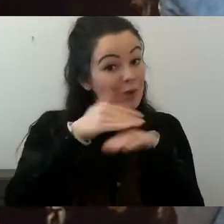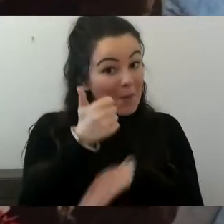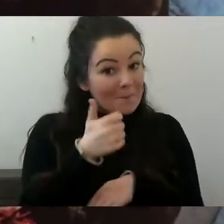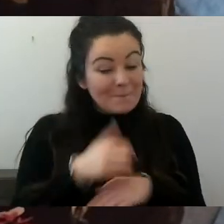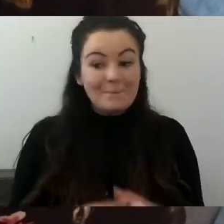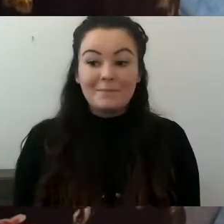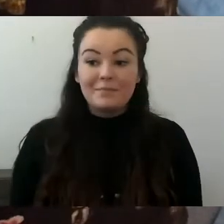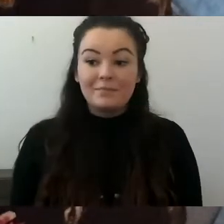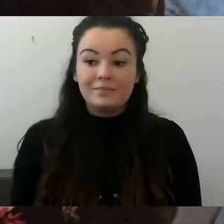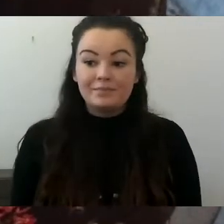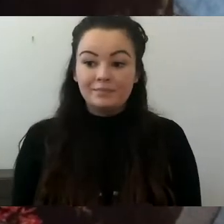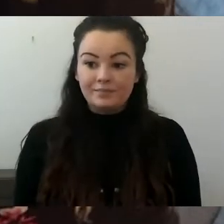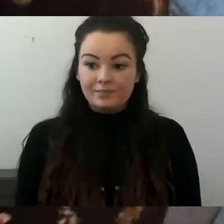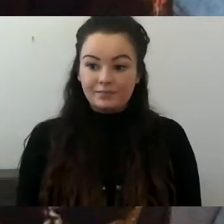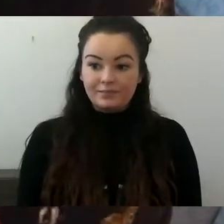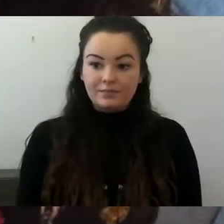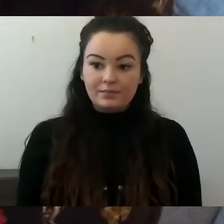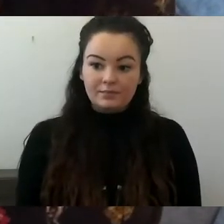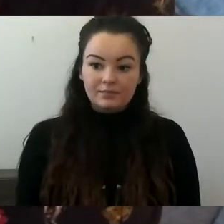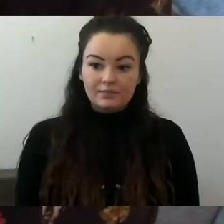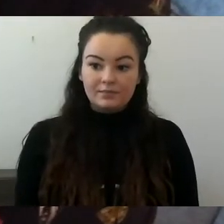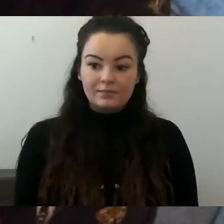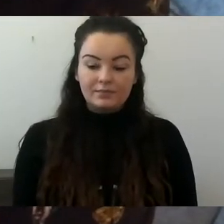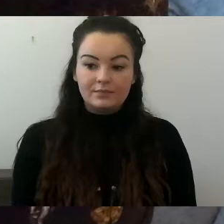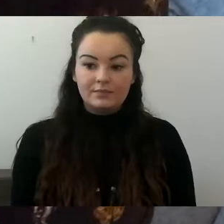some paint on top.